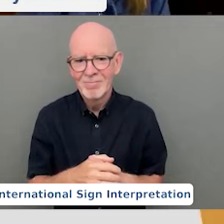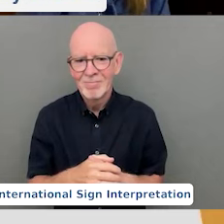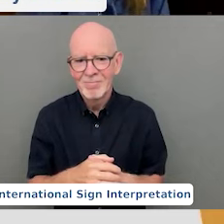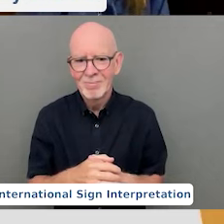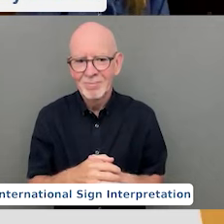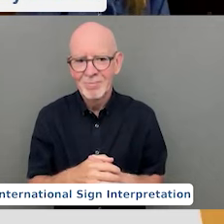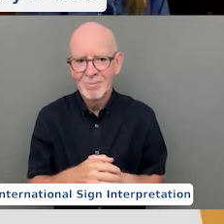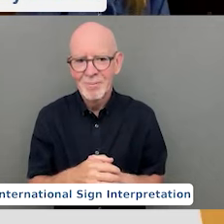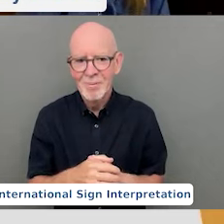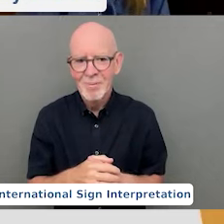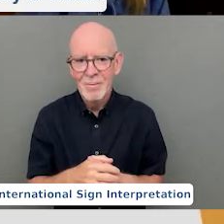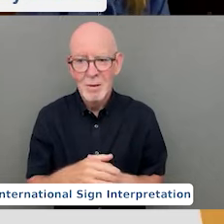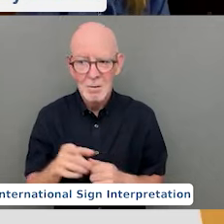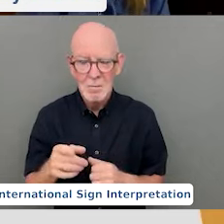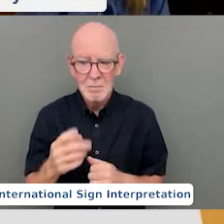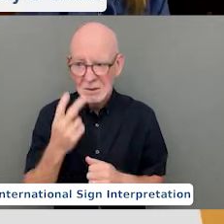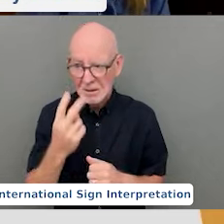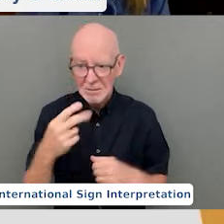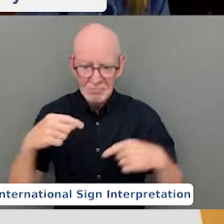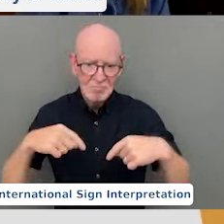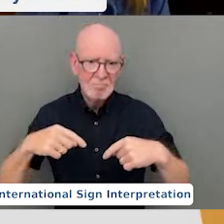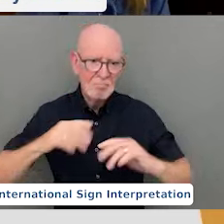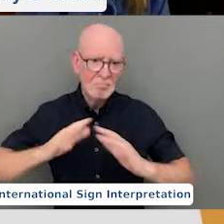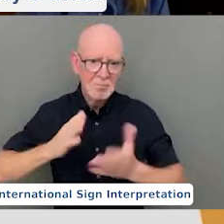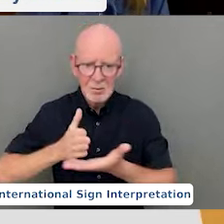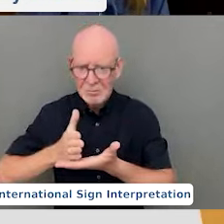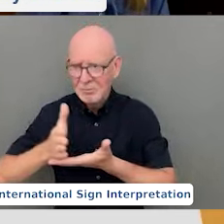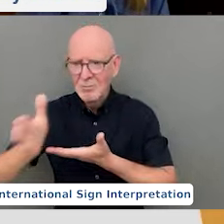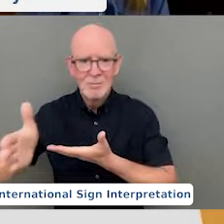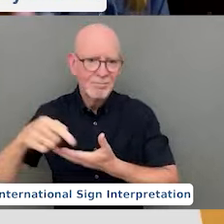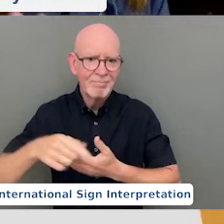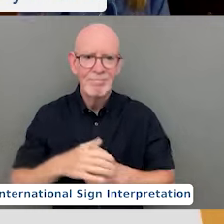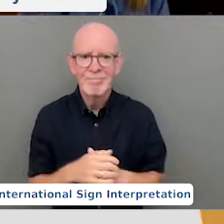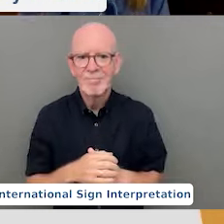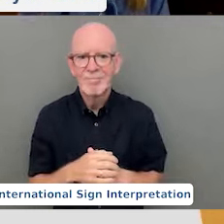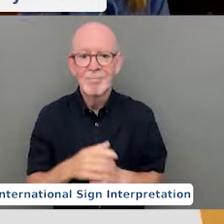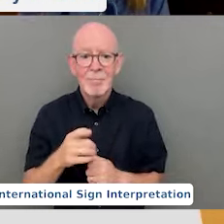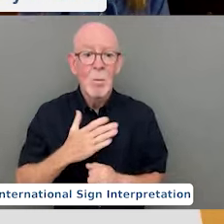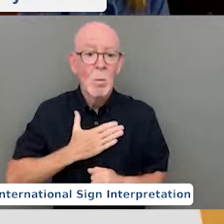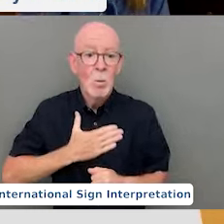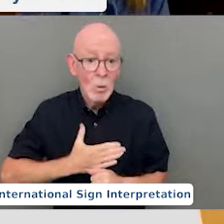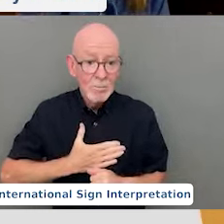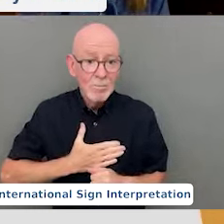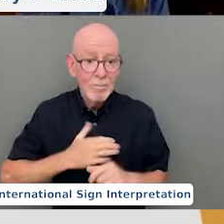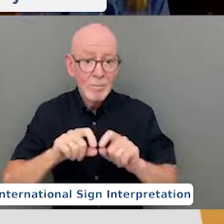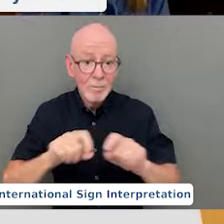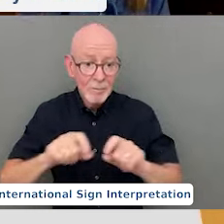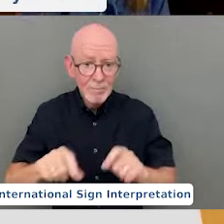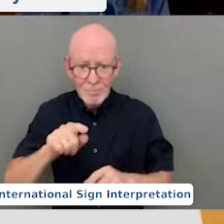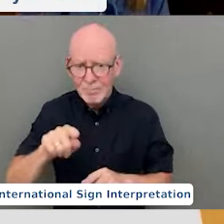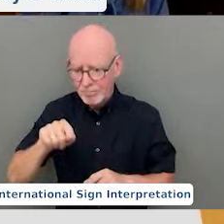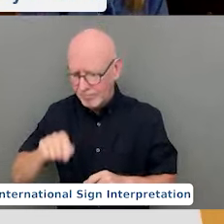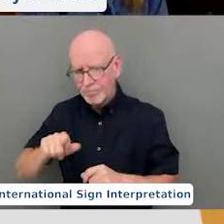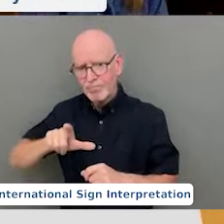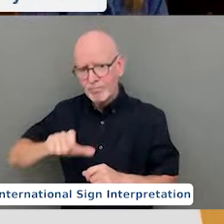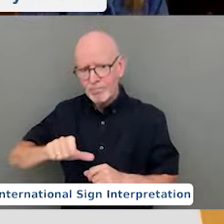the webinar. And if you need to use the closed captions, down on the bottom of your screen on the right-hand side is the closed captions button